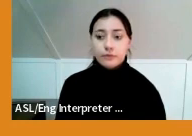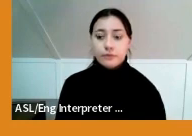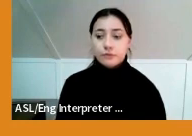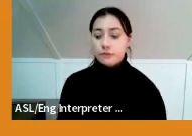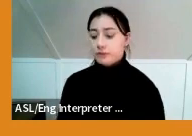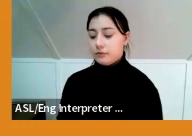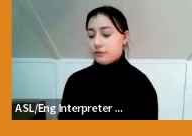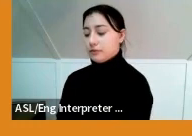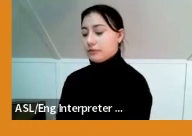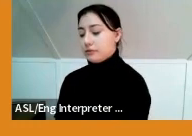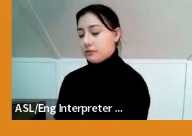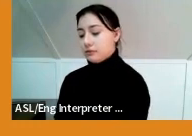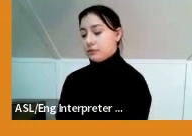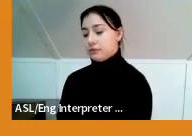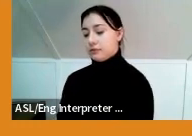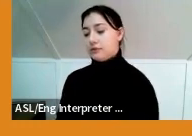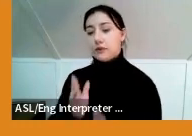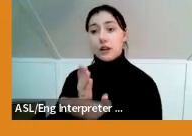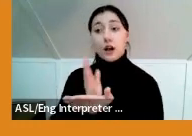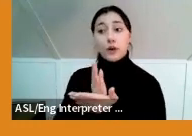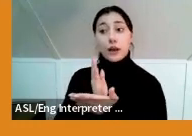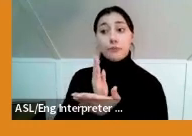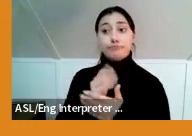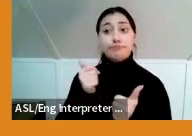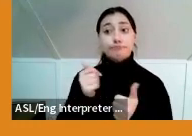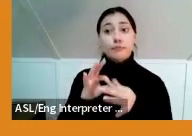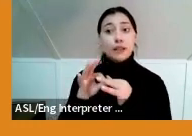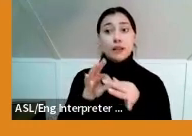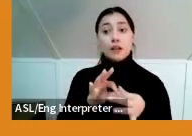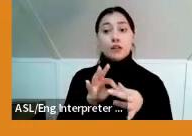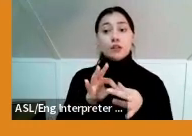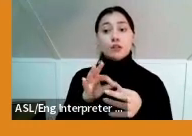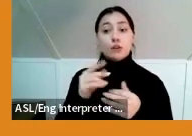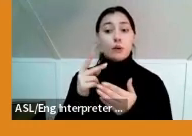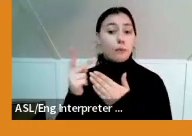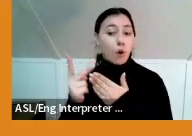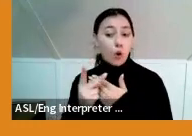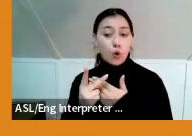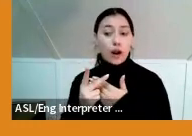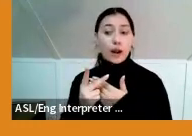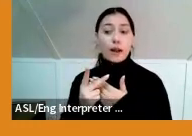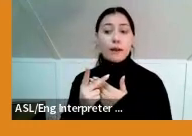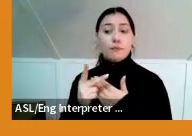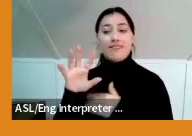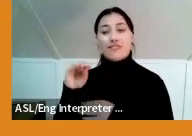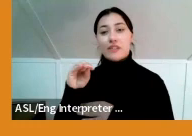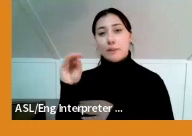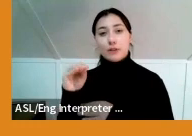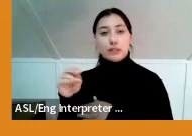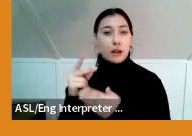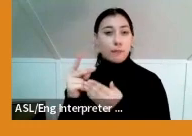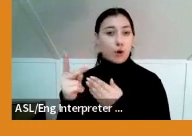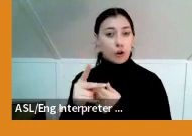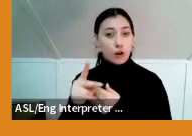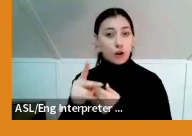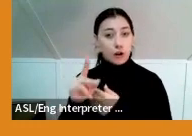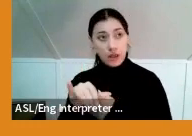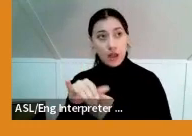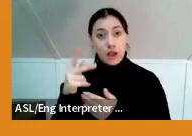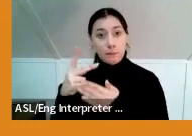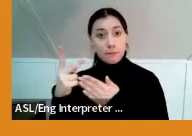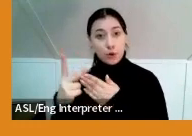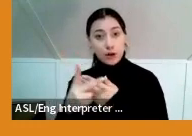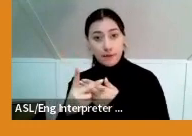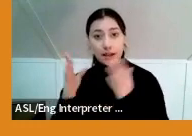All right. And then in terms of some programmatic, the 50% programmatic work, can the 50% programmatic services